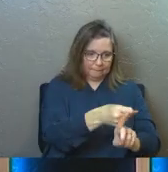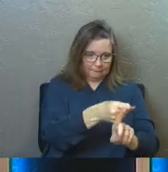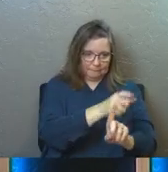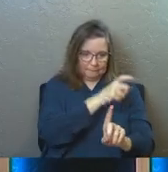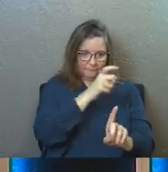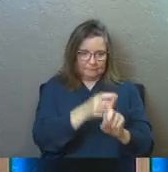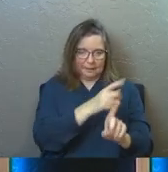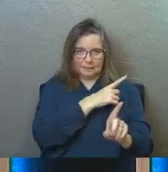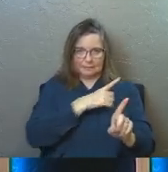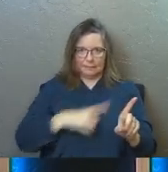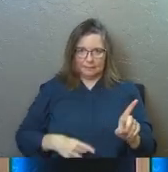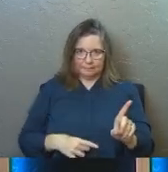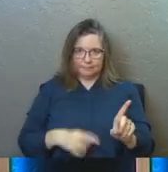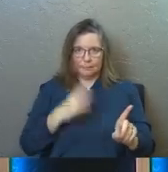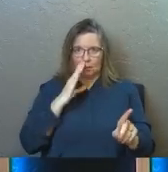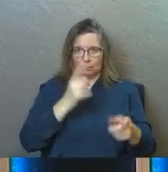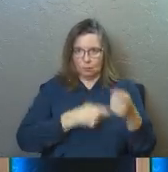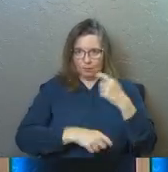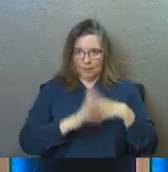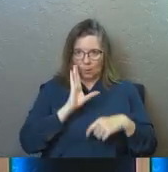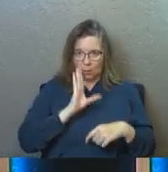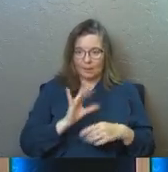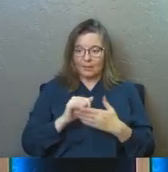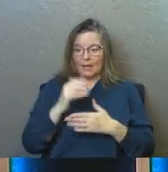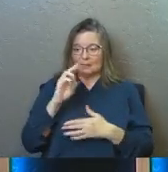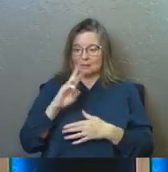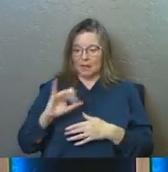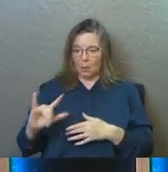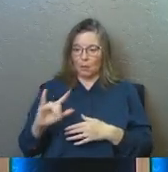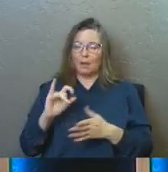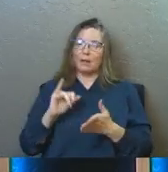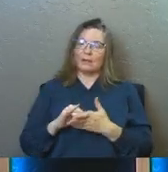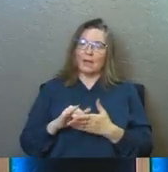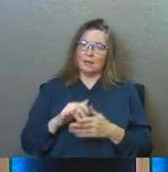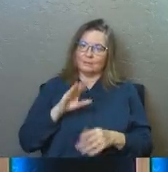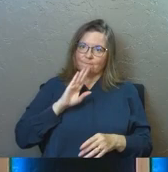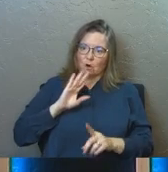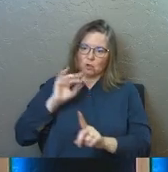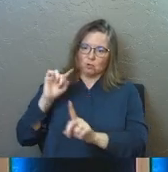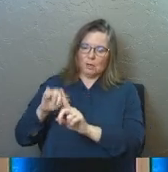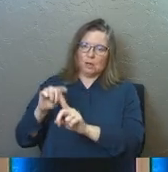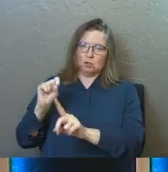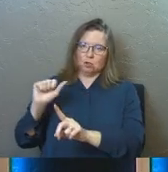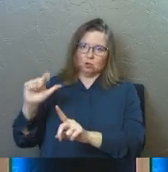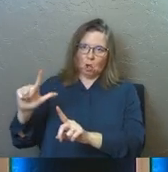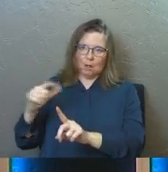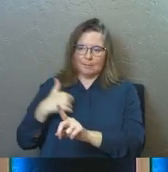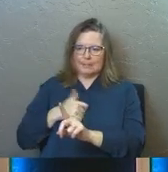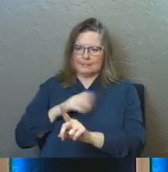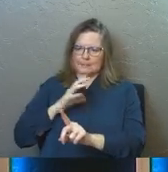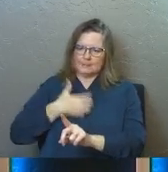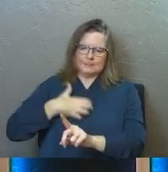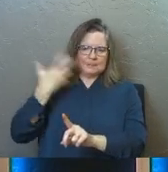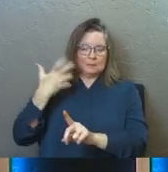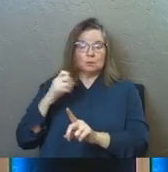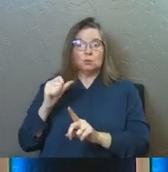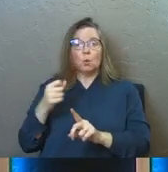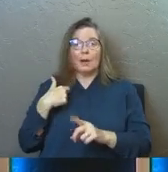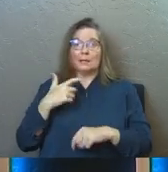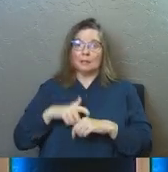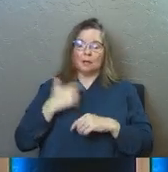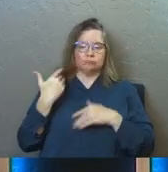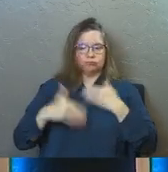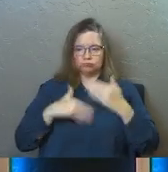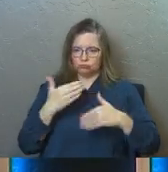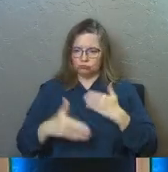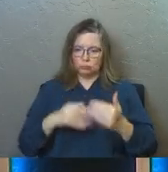coming in to take his throne, right? That's God's will for it all, and that's frustrating and makes Saul angry. And so as time